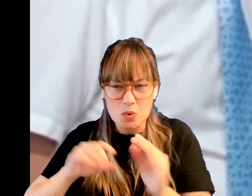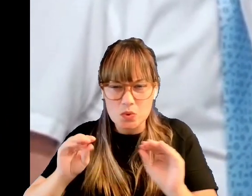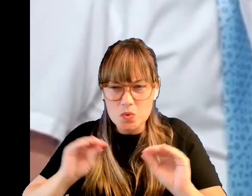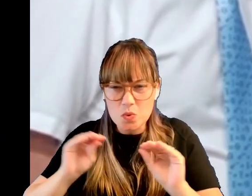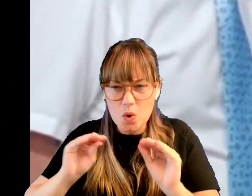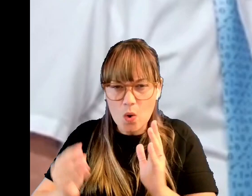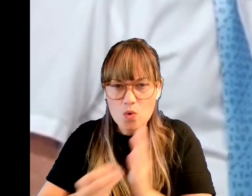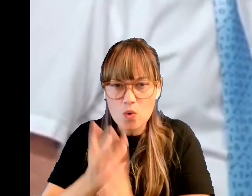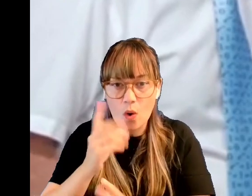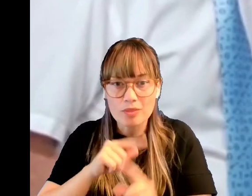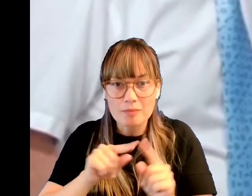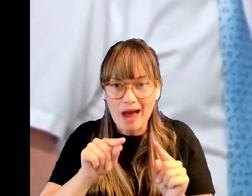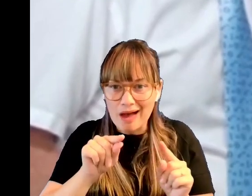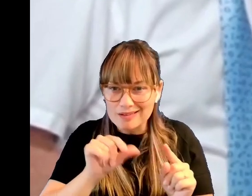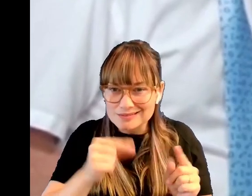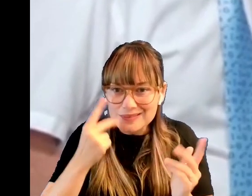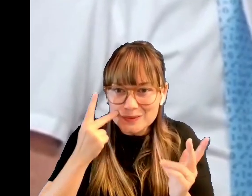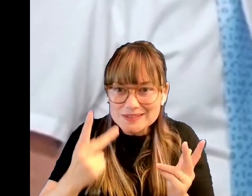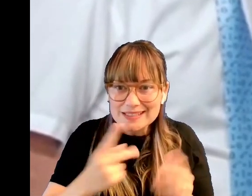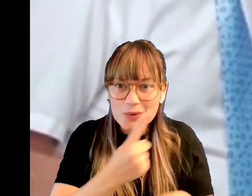all. Look how